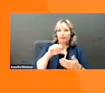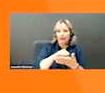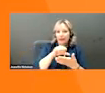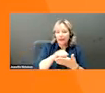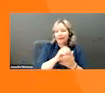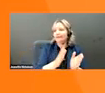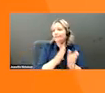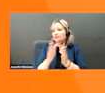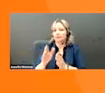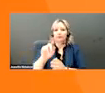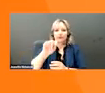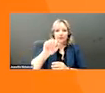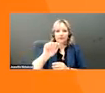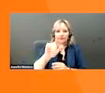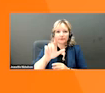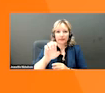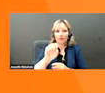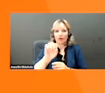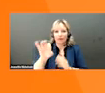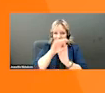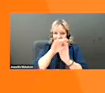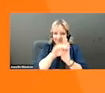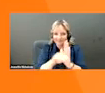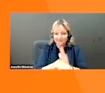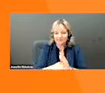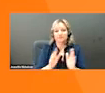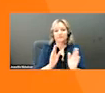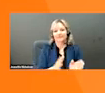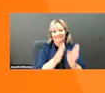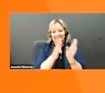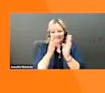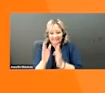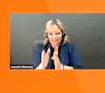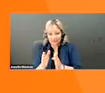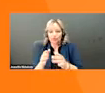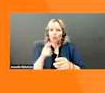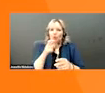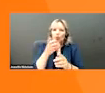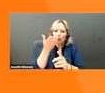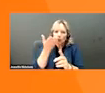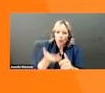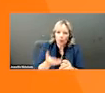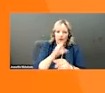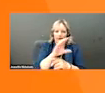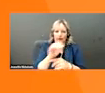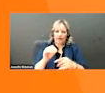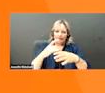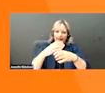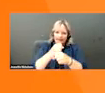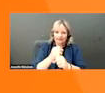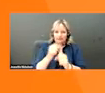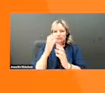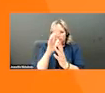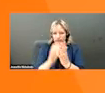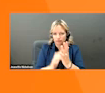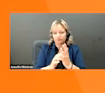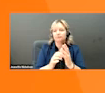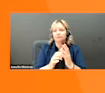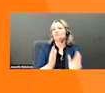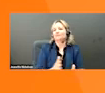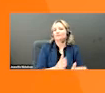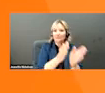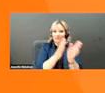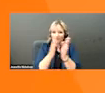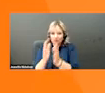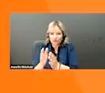is about. This is specifically how we can help you. And then you jump into what they've asked for, and you present it in an order that is